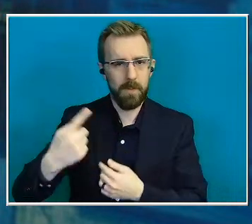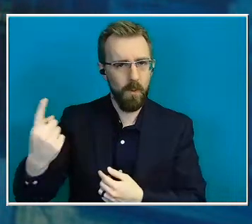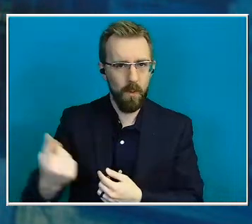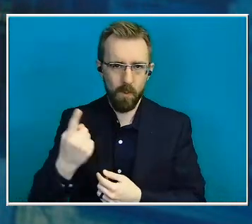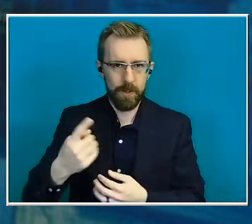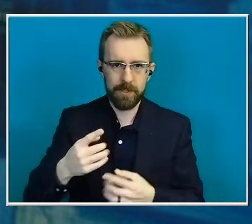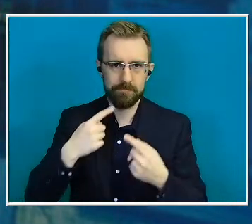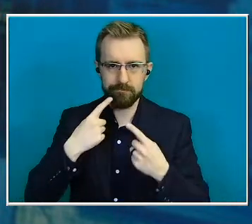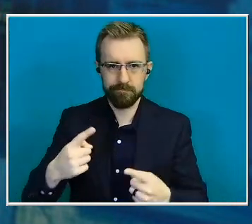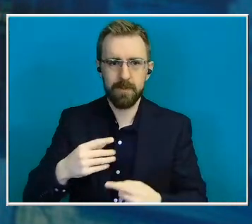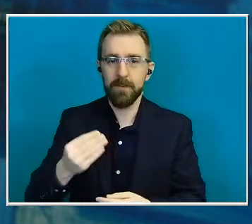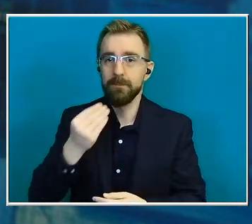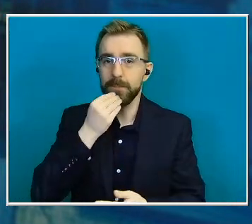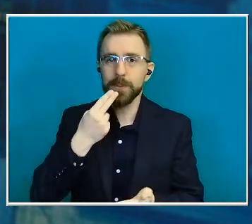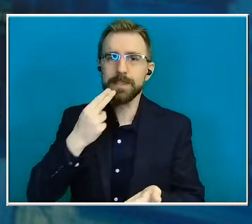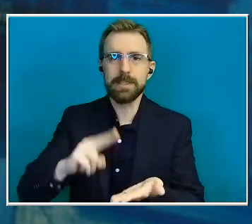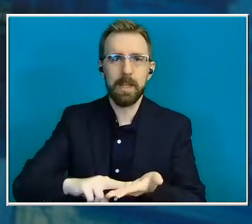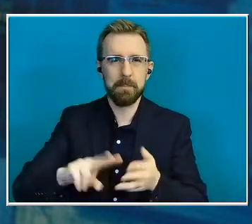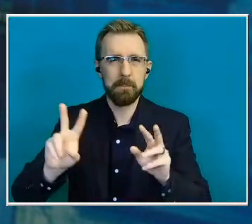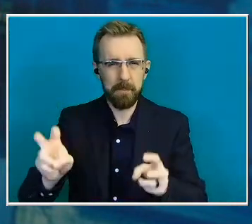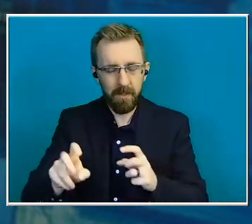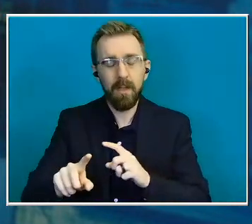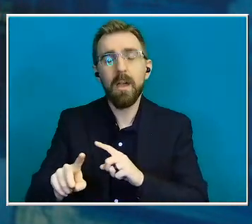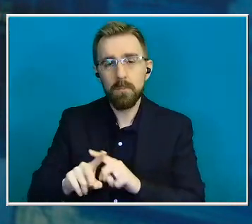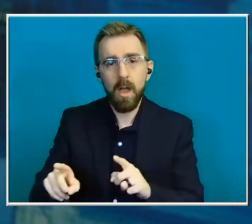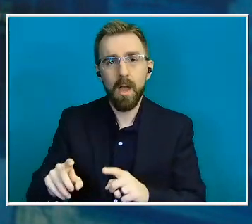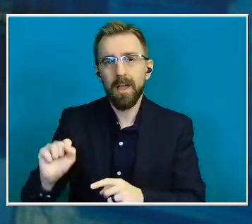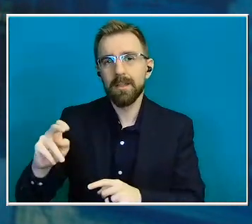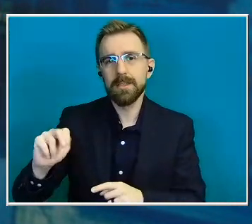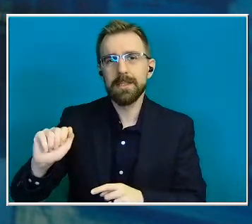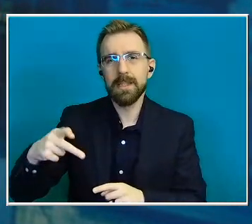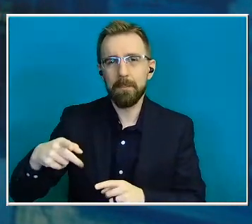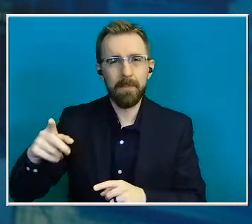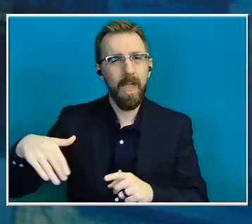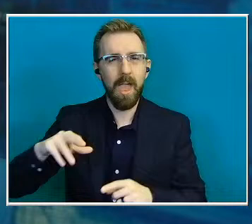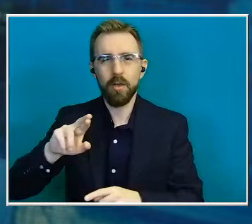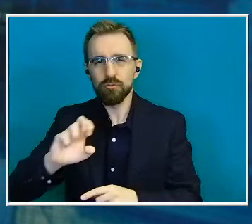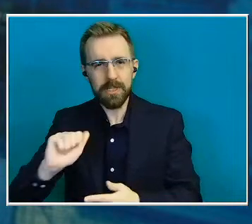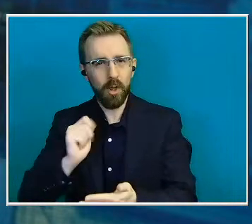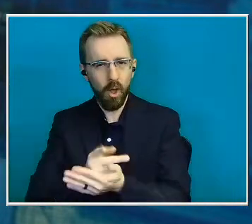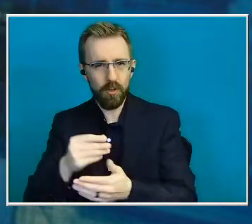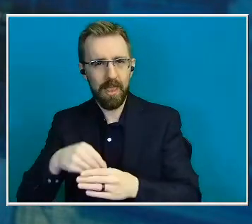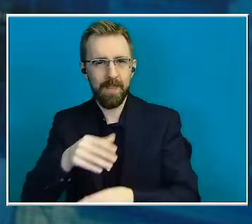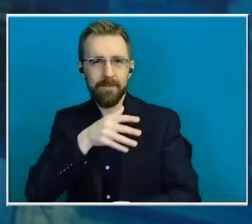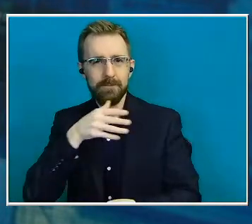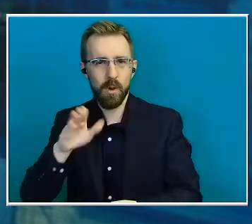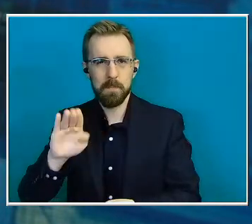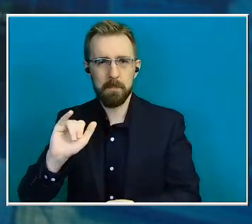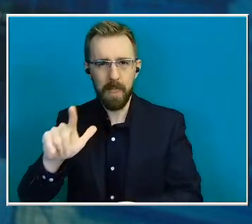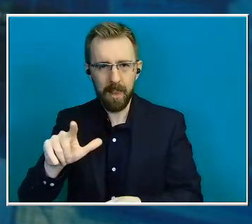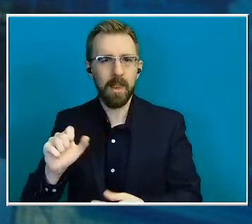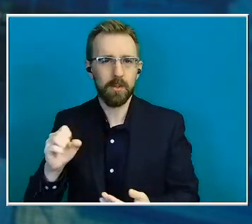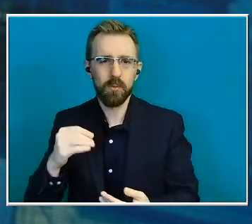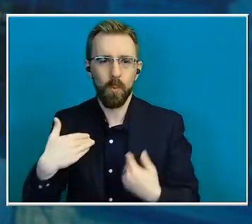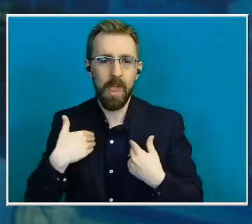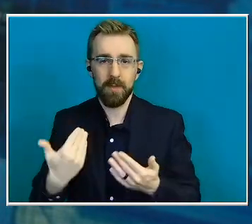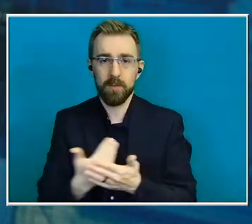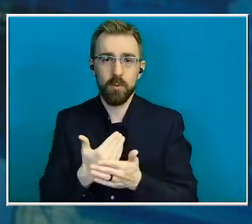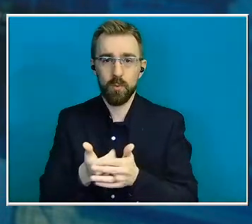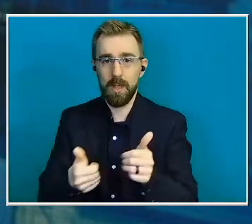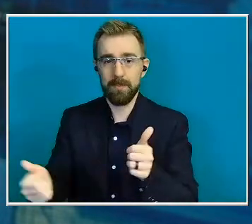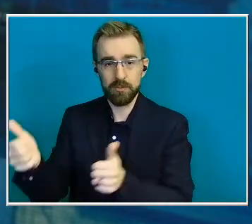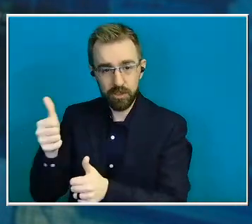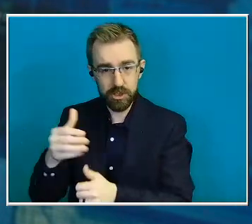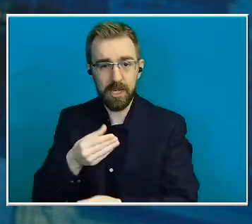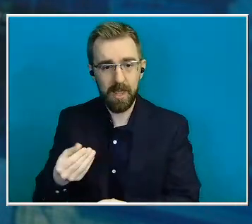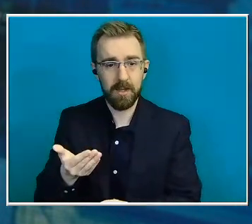stamps, but it hasn't been reauthorized in the Farm Bill, and so we have a new administration, and there are changes